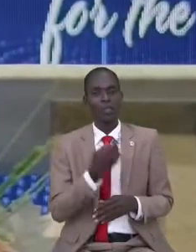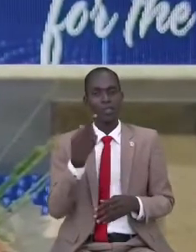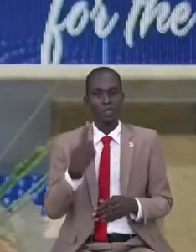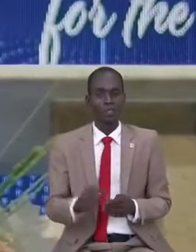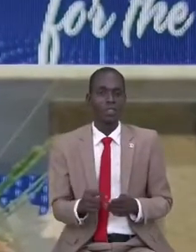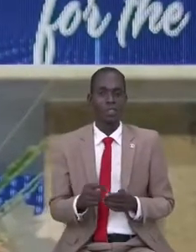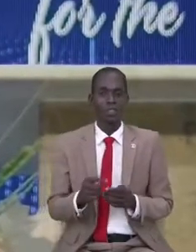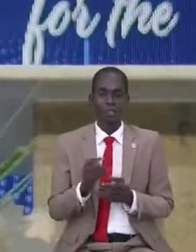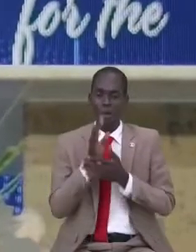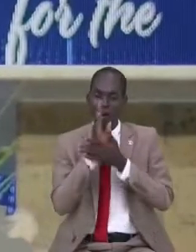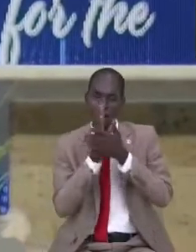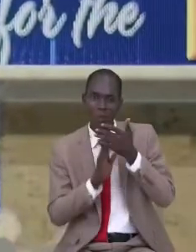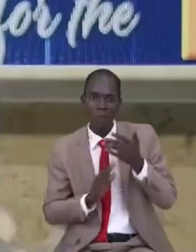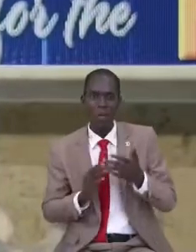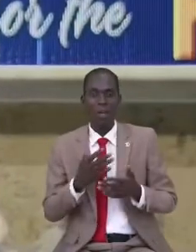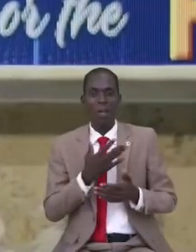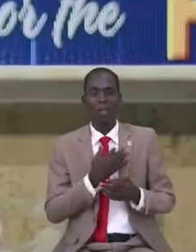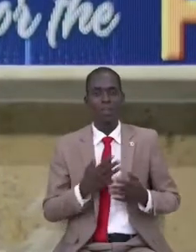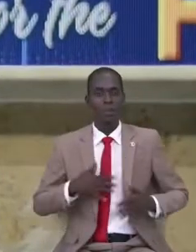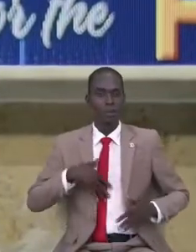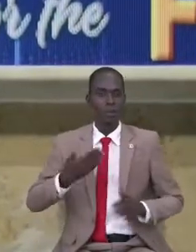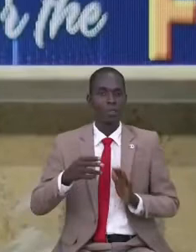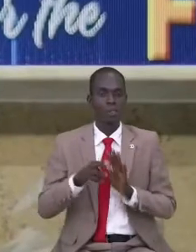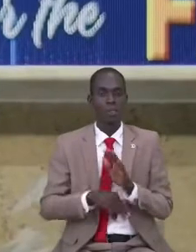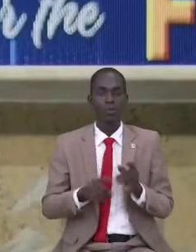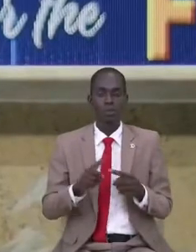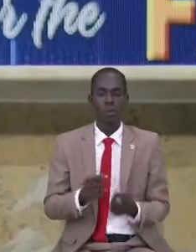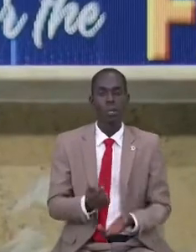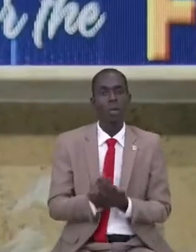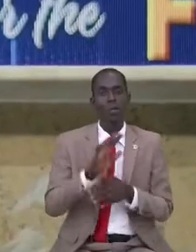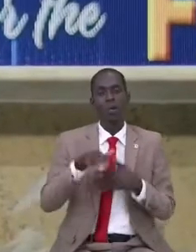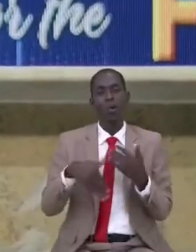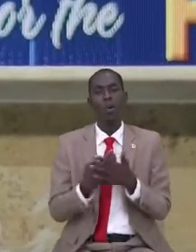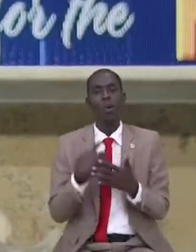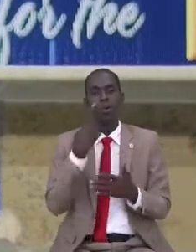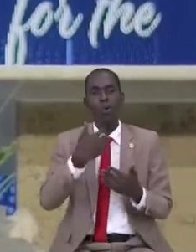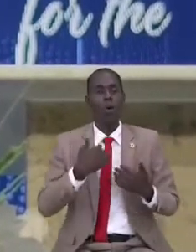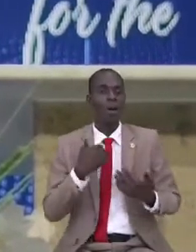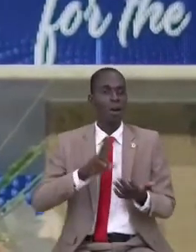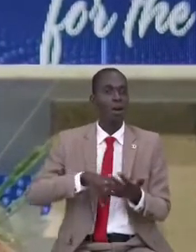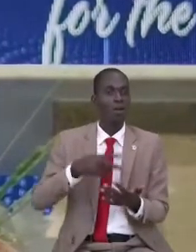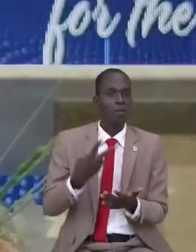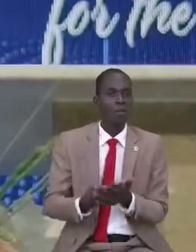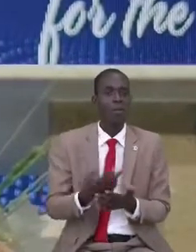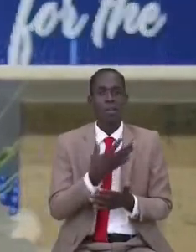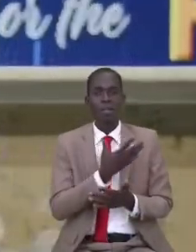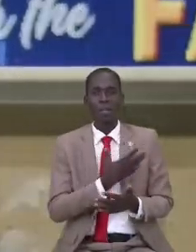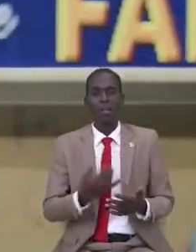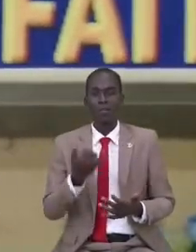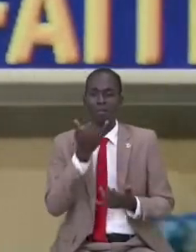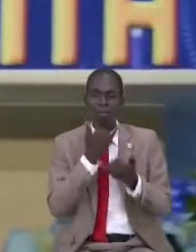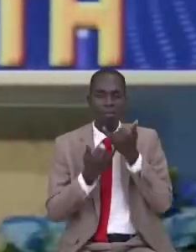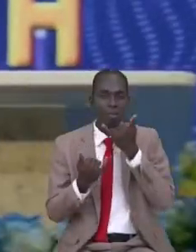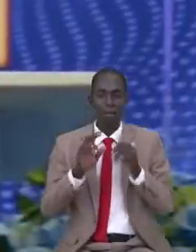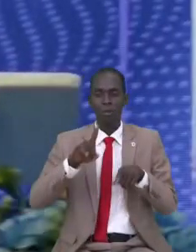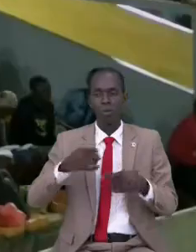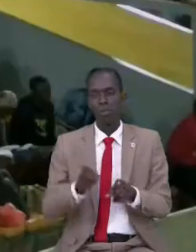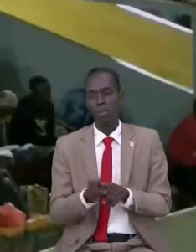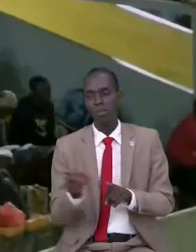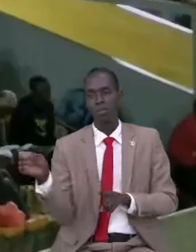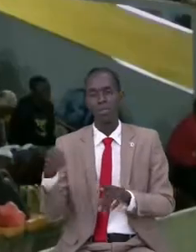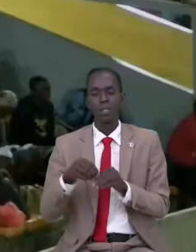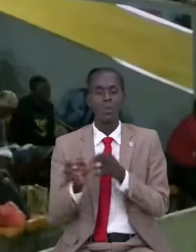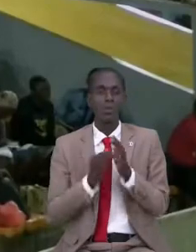and the meekness to help all those who are falling and faulty and gone away in Jesus'